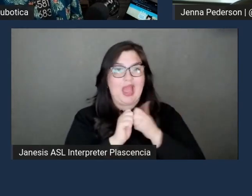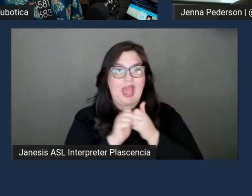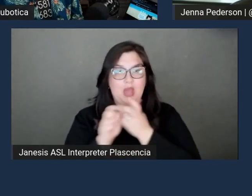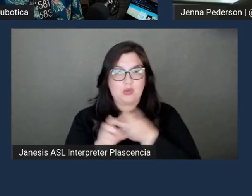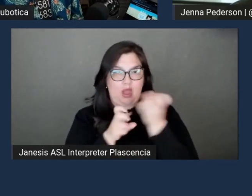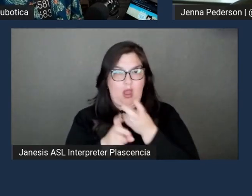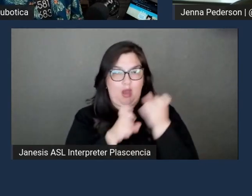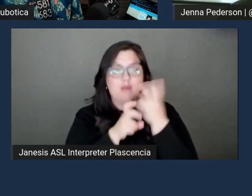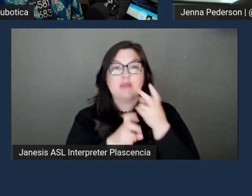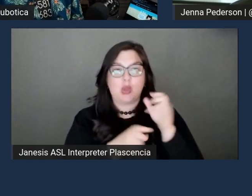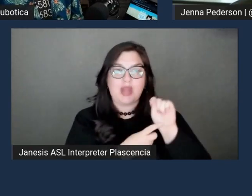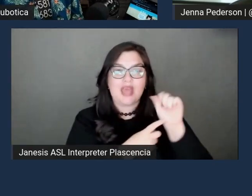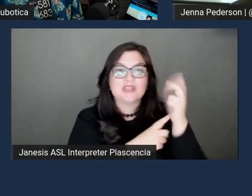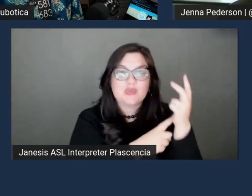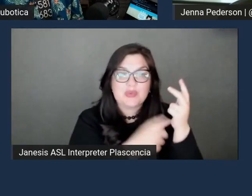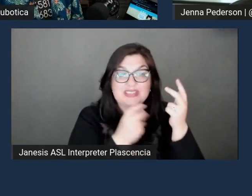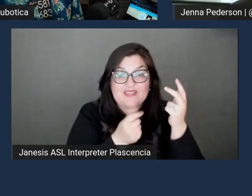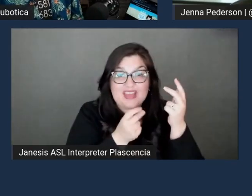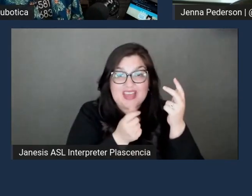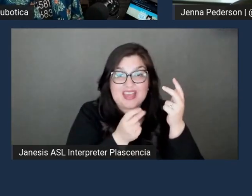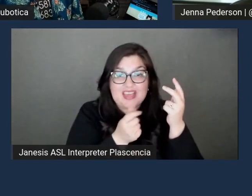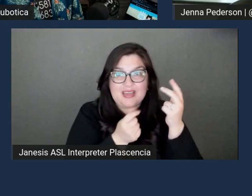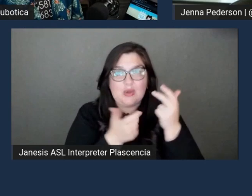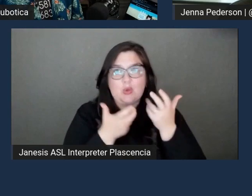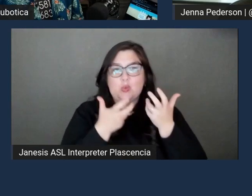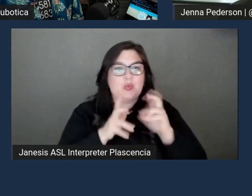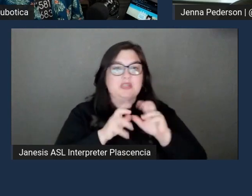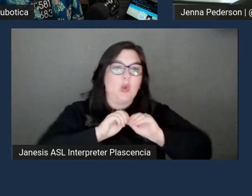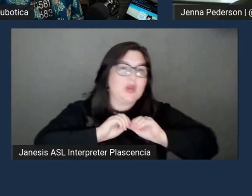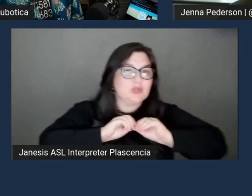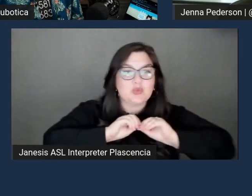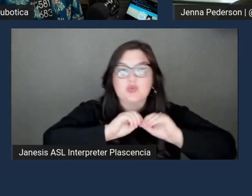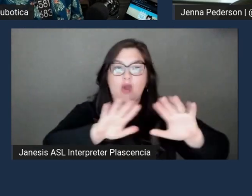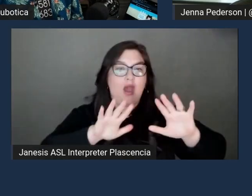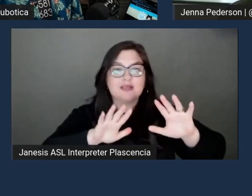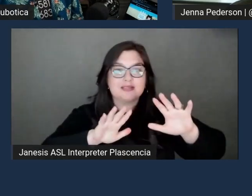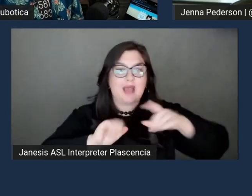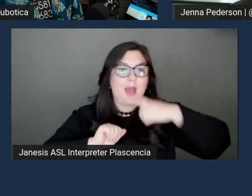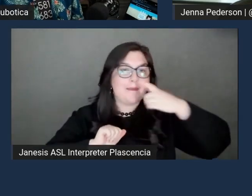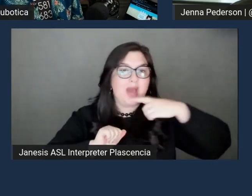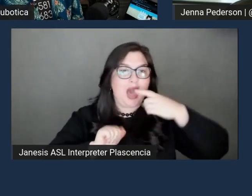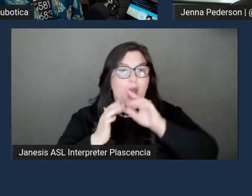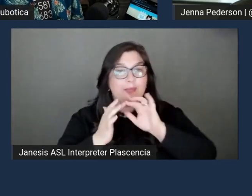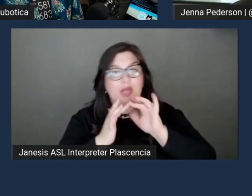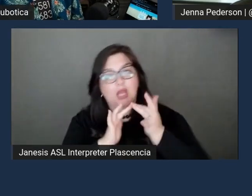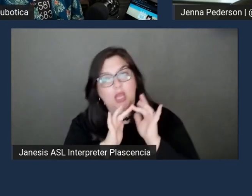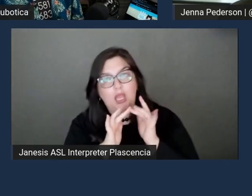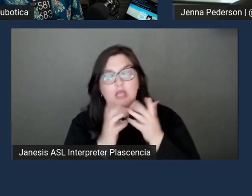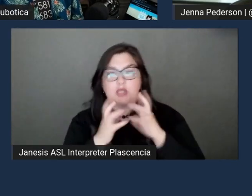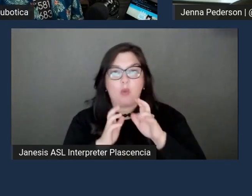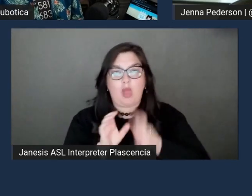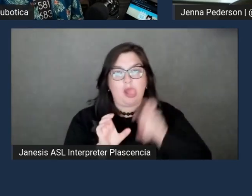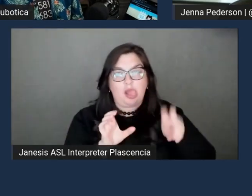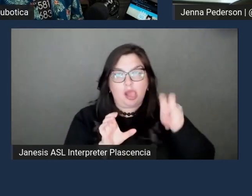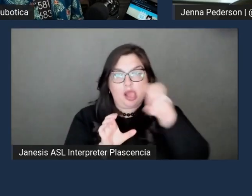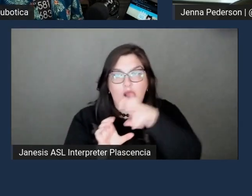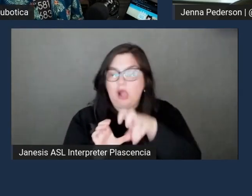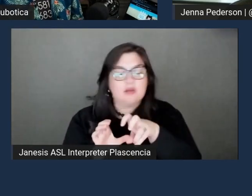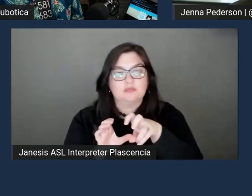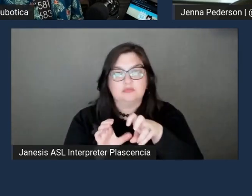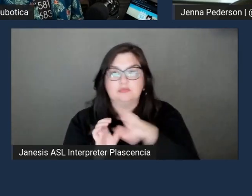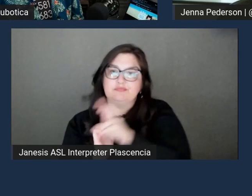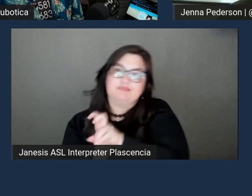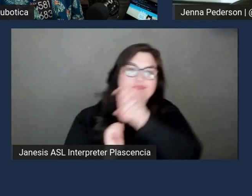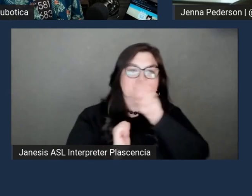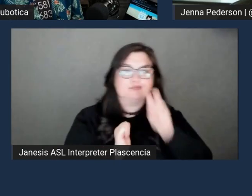as possible as an upload, we don't want to send that across the public internet. We don't want to go through multiple hops. We want to onboard that onto the